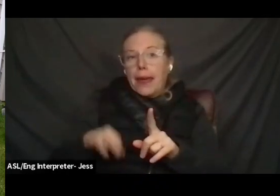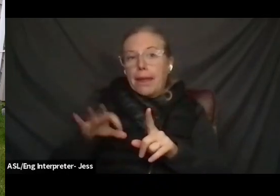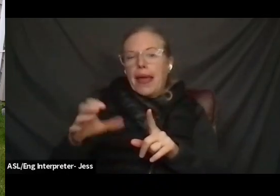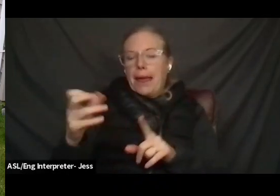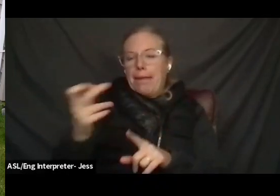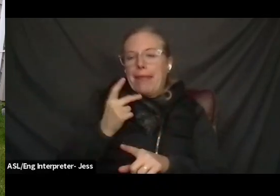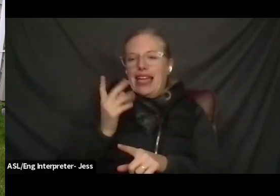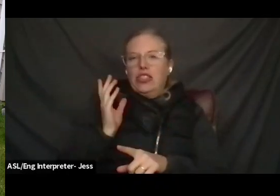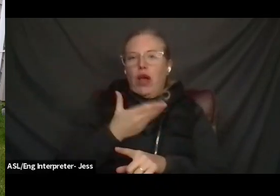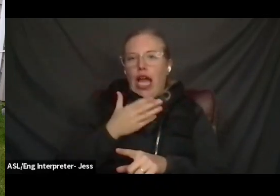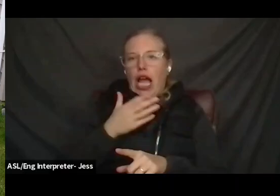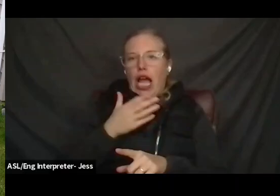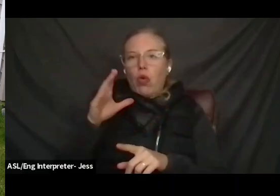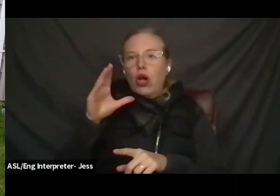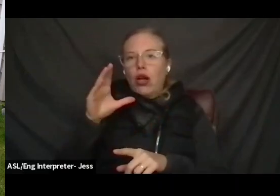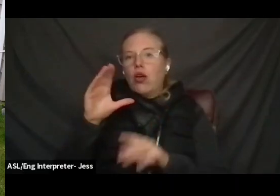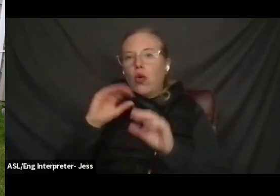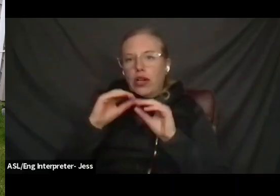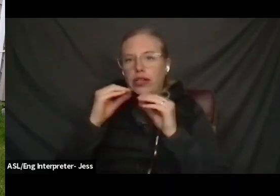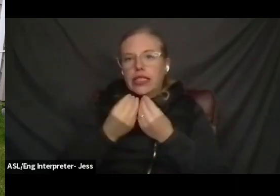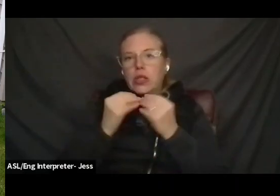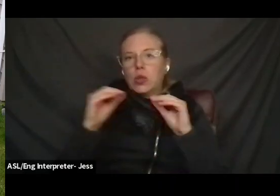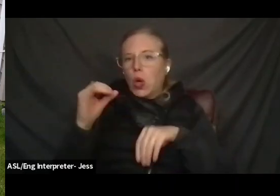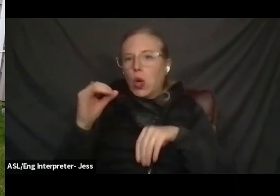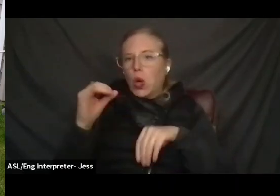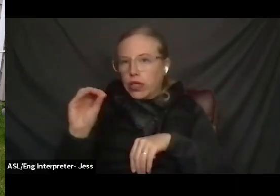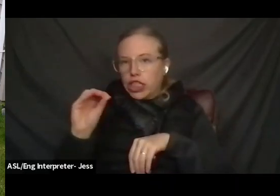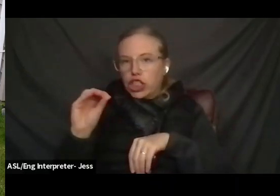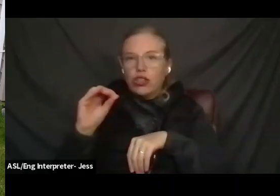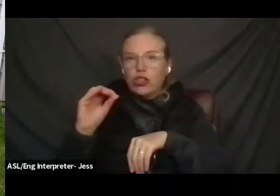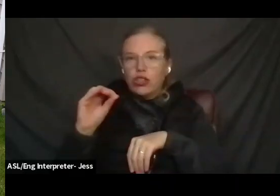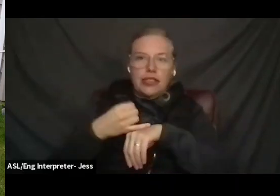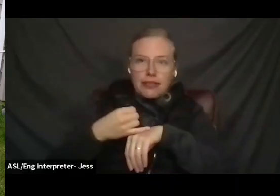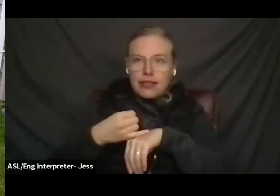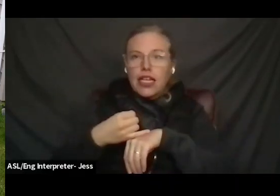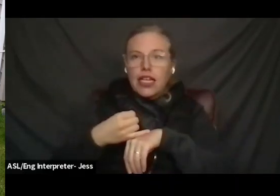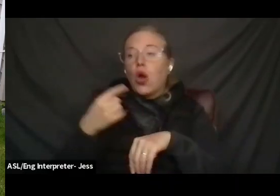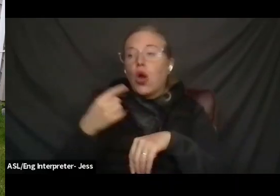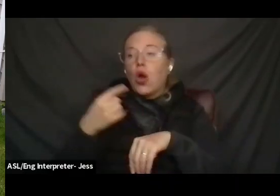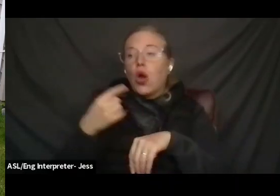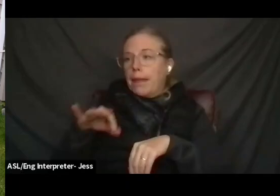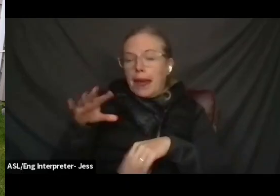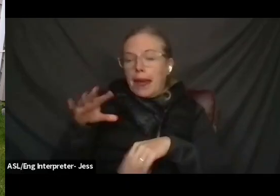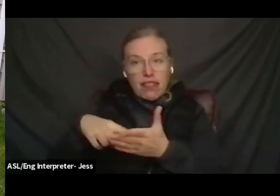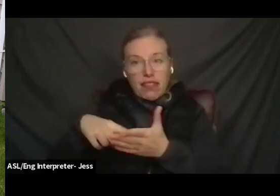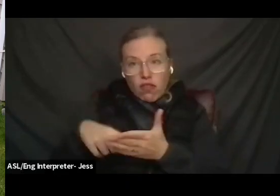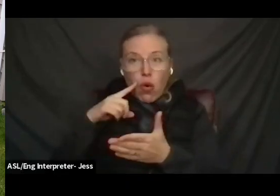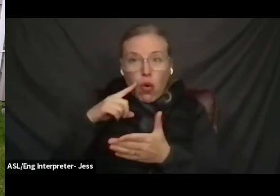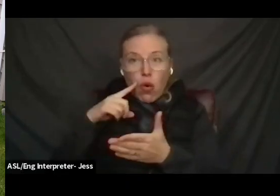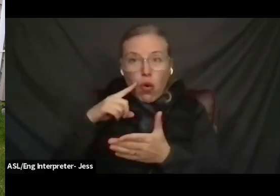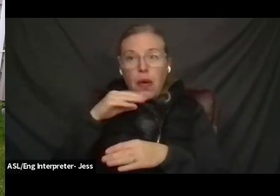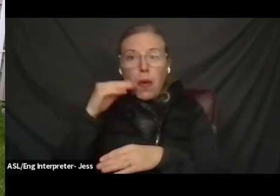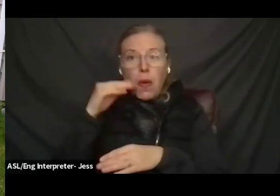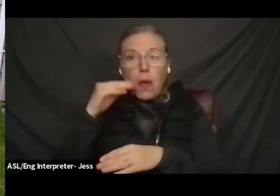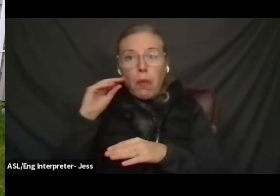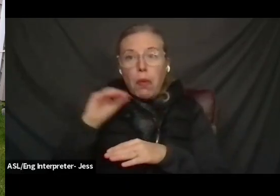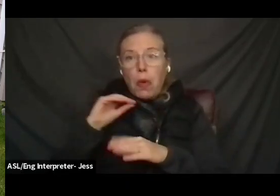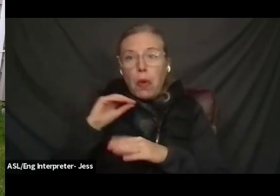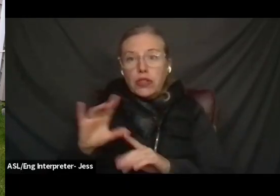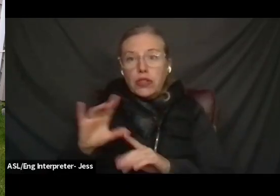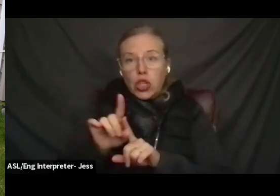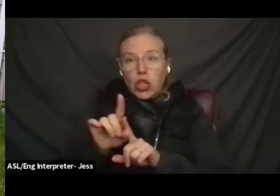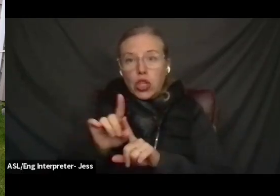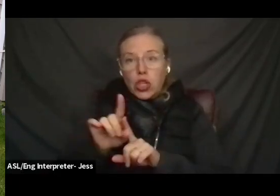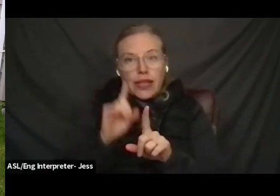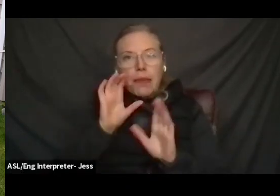at 0% interest. So we do 0% interest loans. We make the payments affordable for those homeowners as well. In